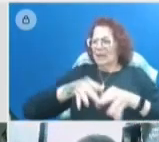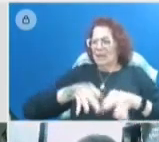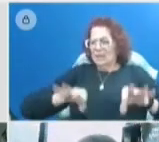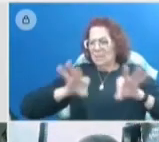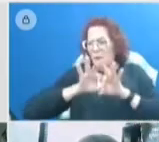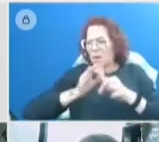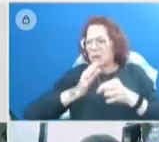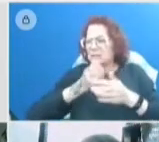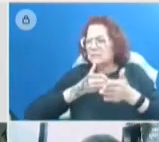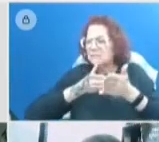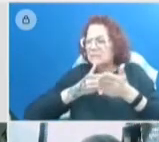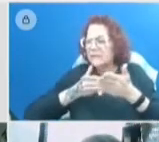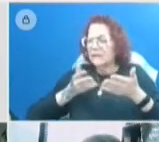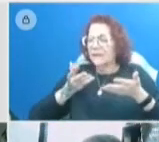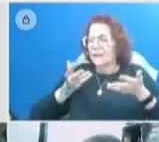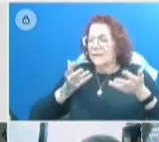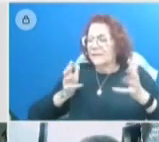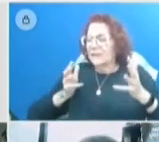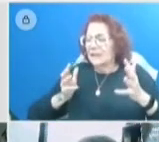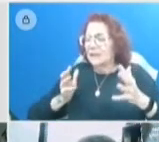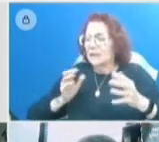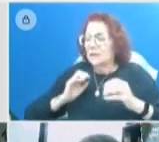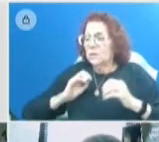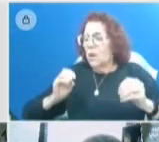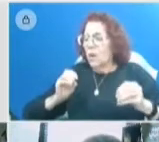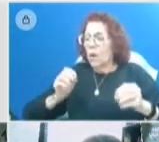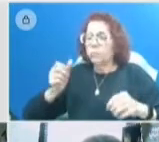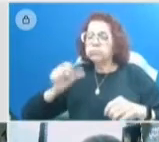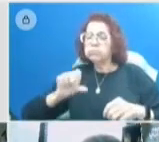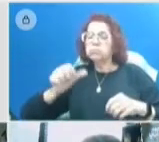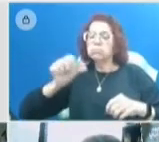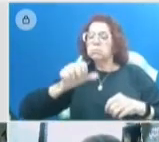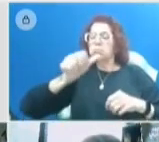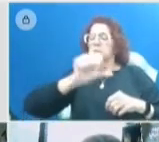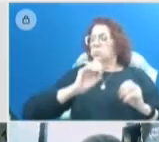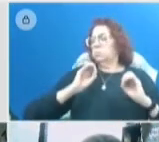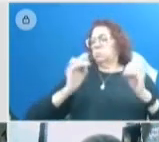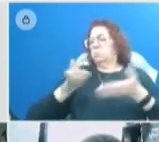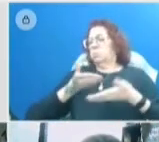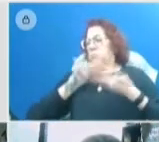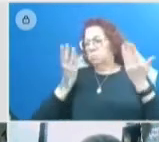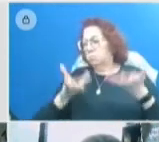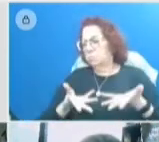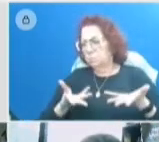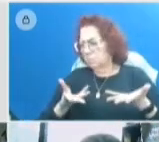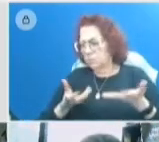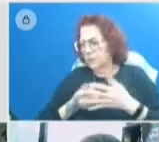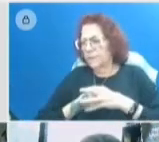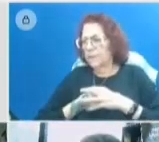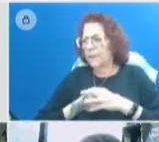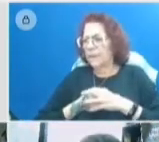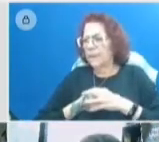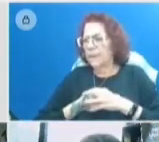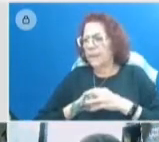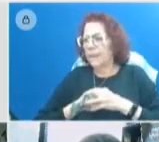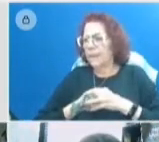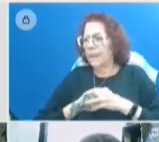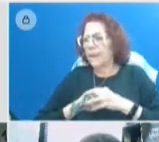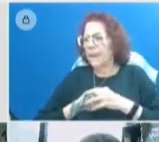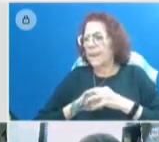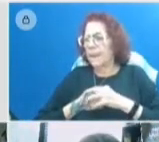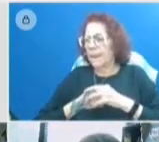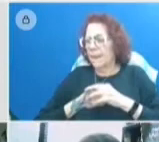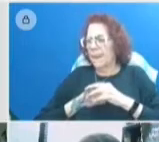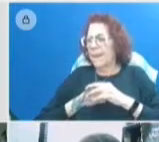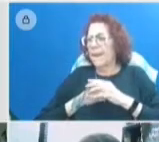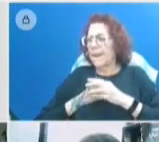or that impact on election administration. From the